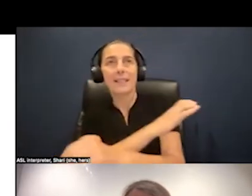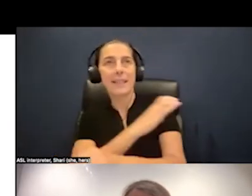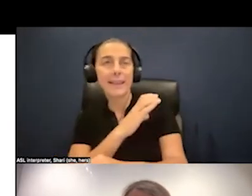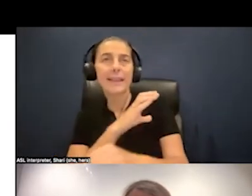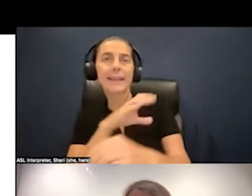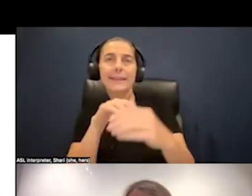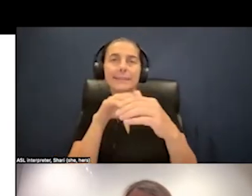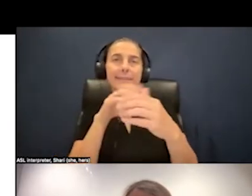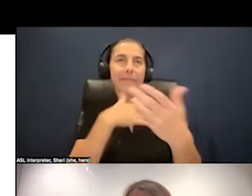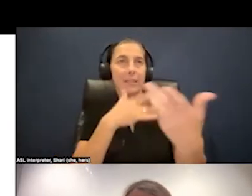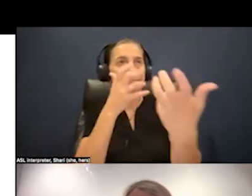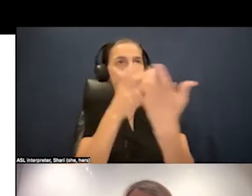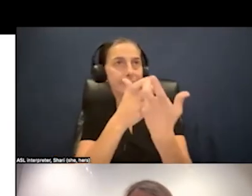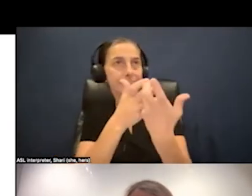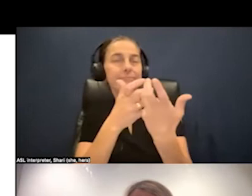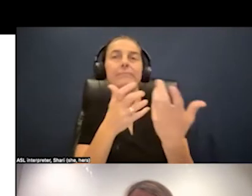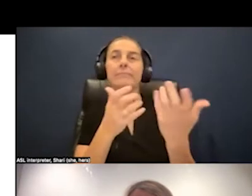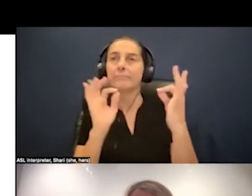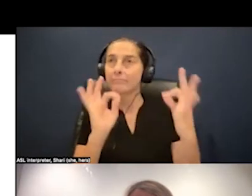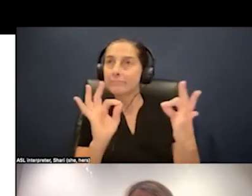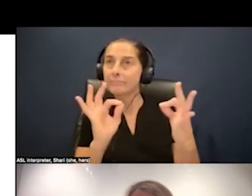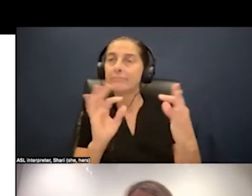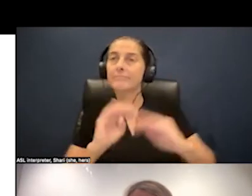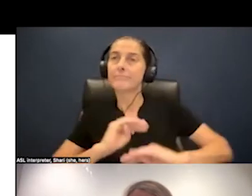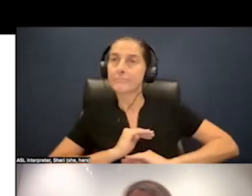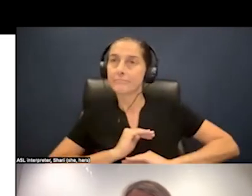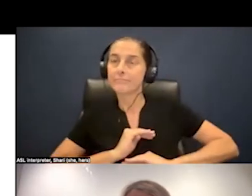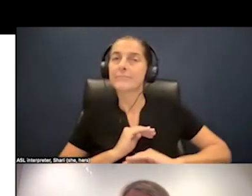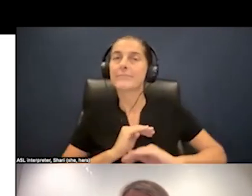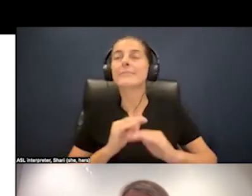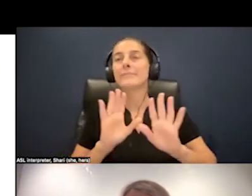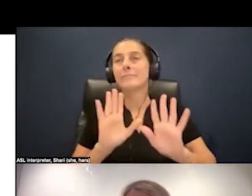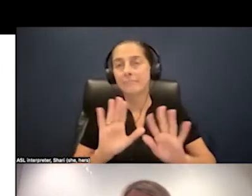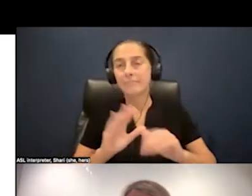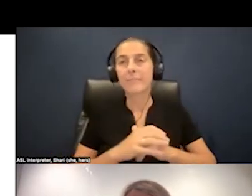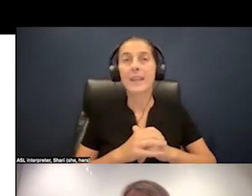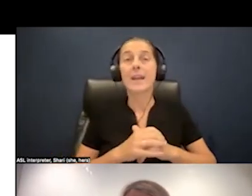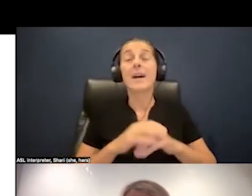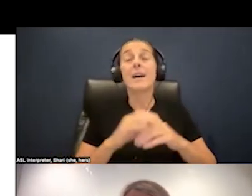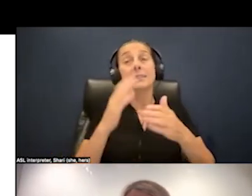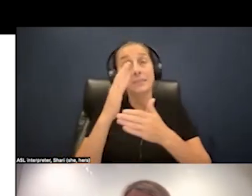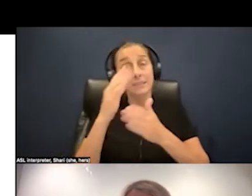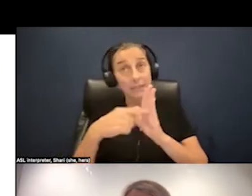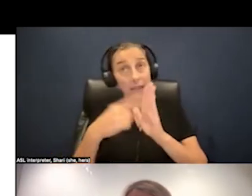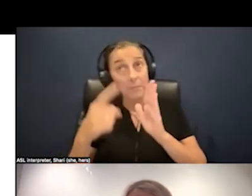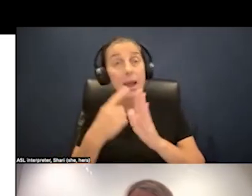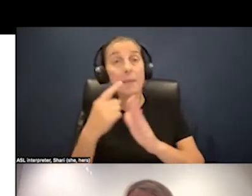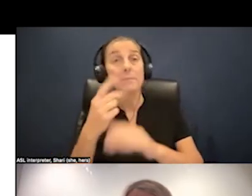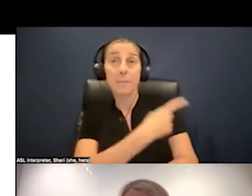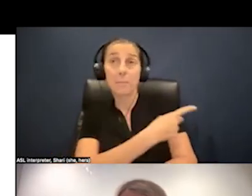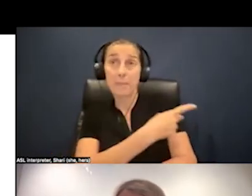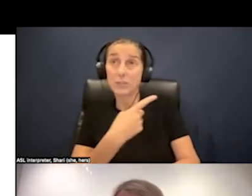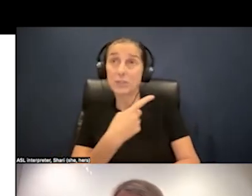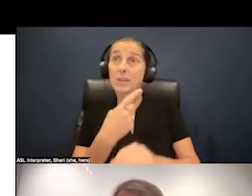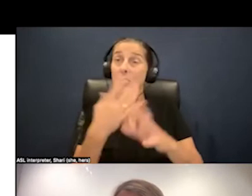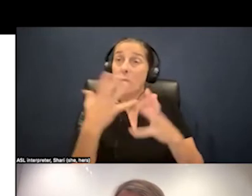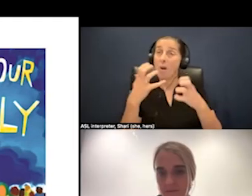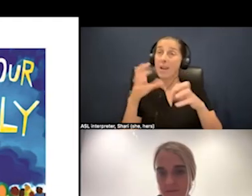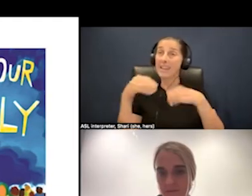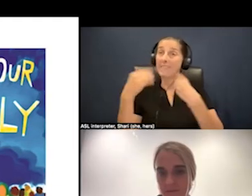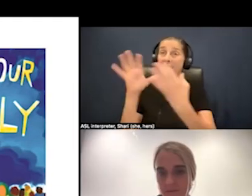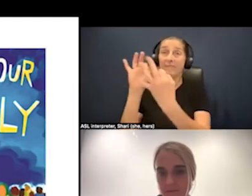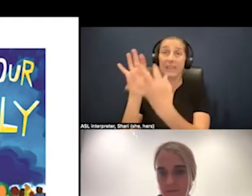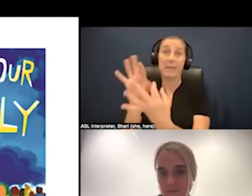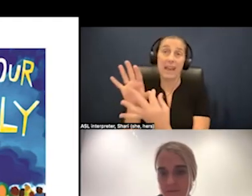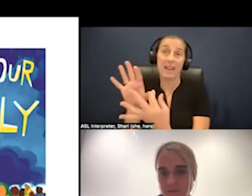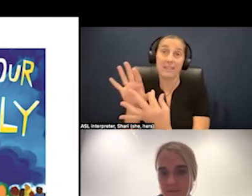Some folks will also want to provide feedback in a variety of different ways to the folks that they've seen.